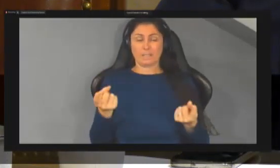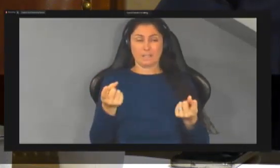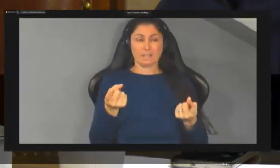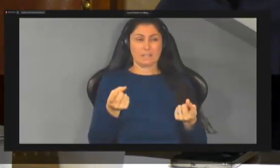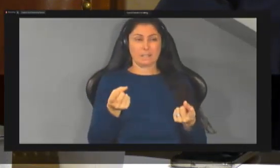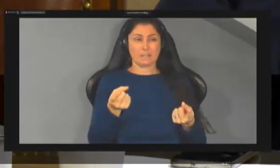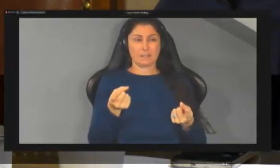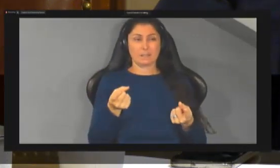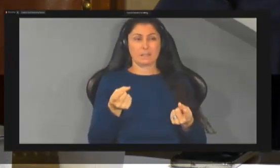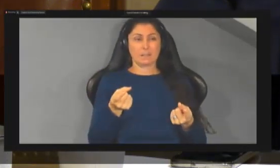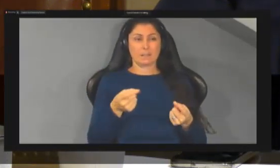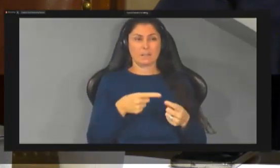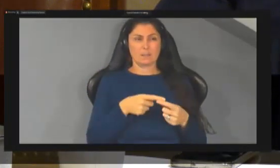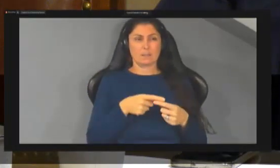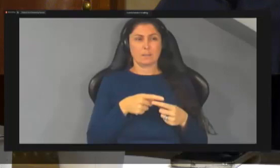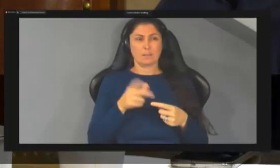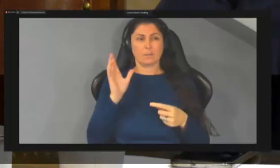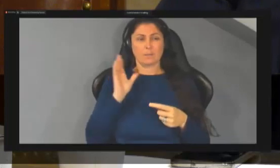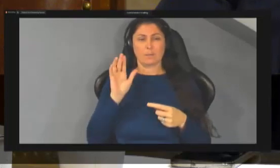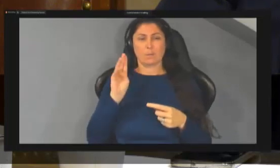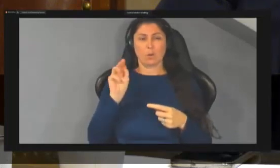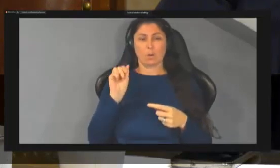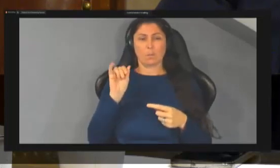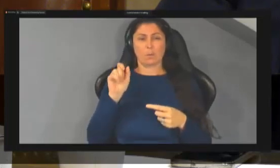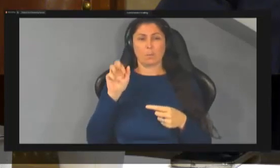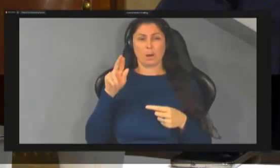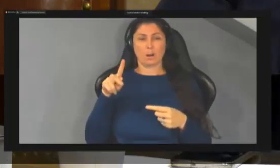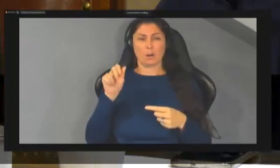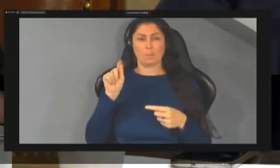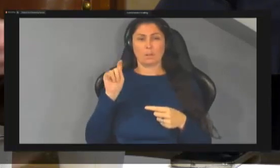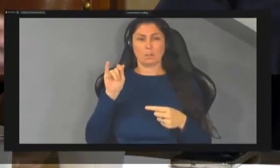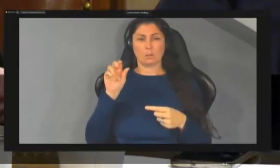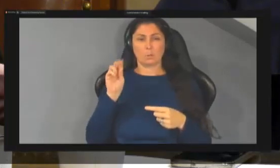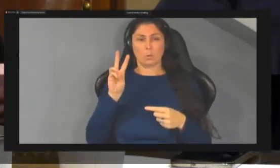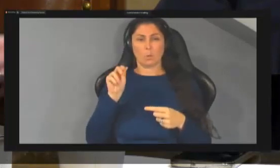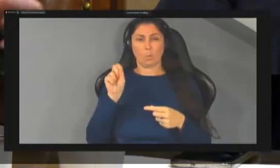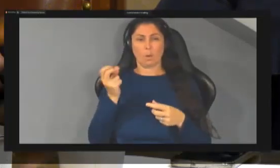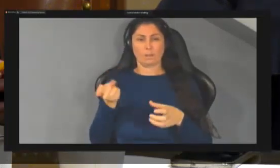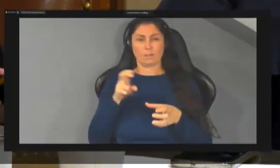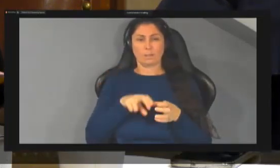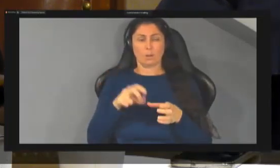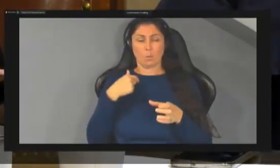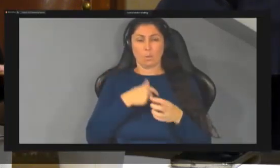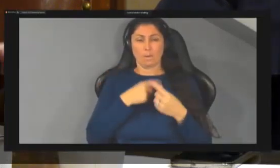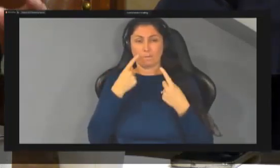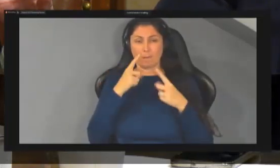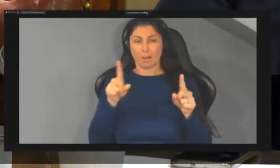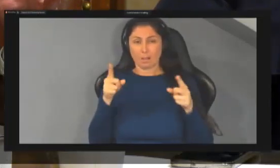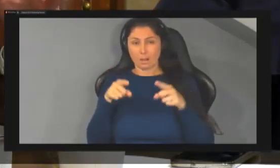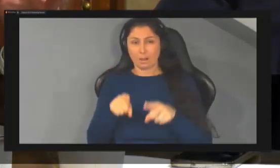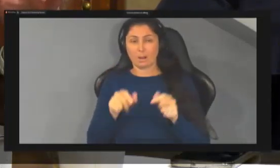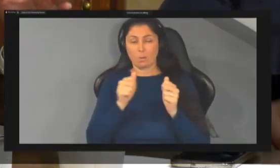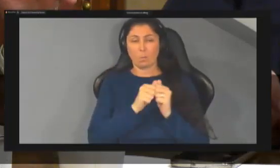since former Mayor Peduto was sitting in this seat. So we finally have the stars aligning with Carnegie Mellon,